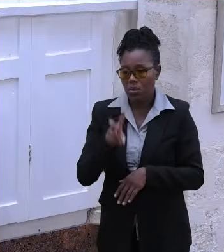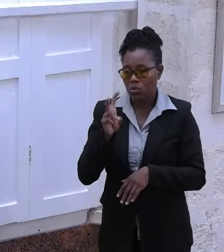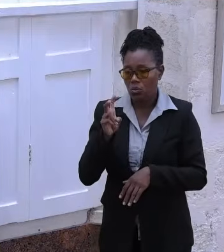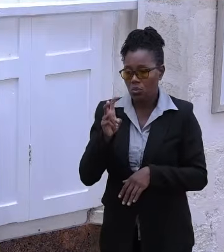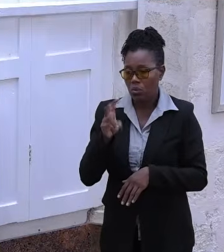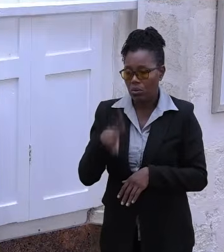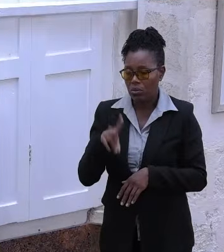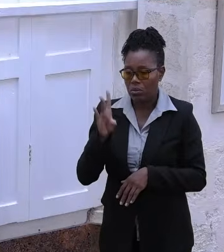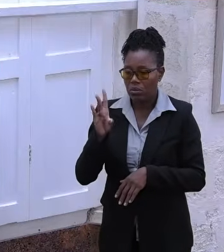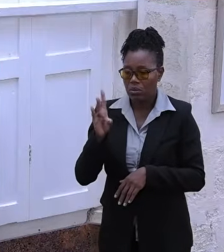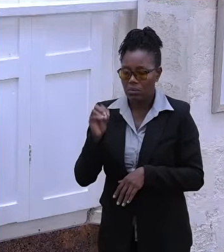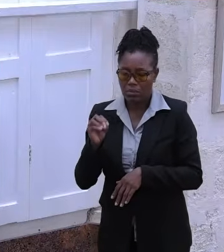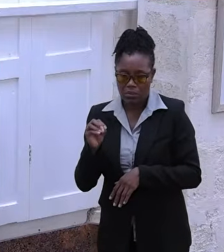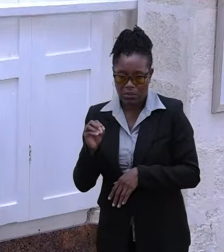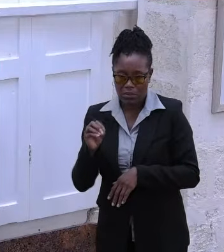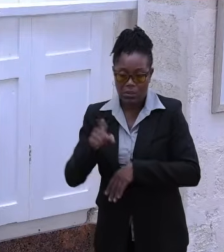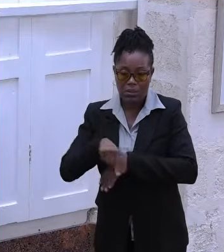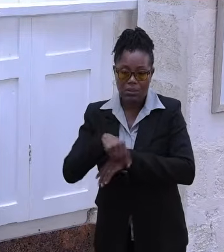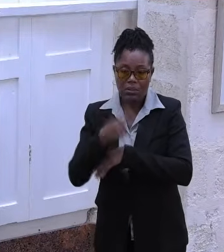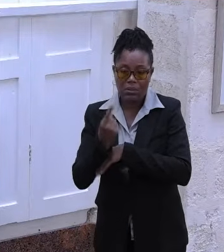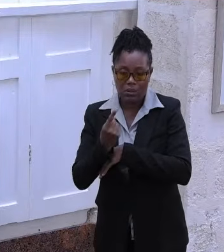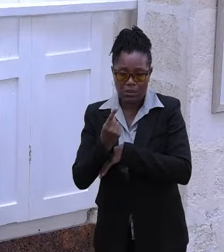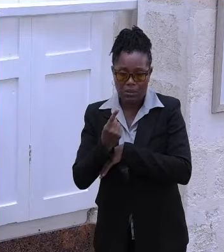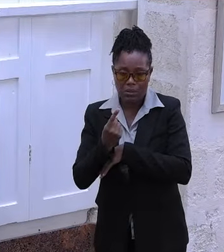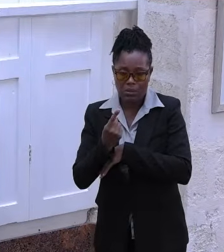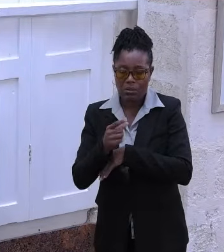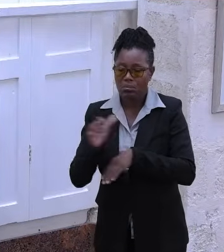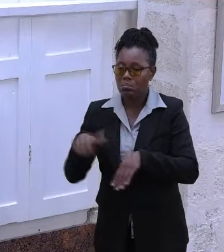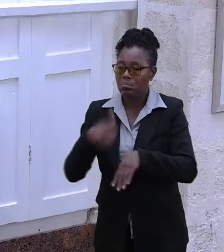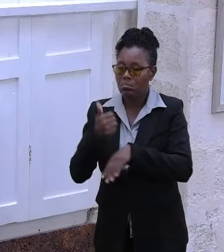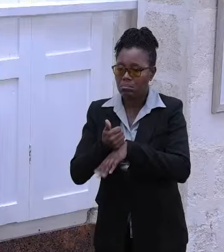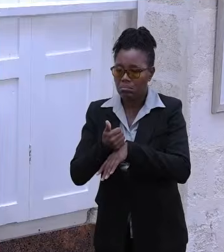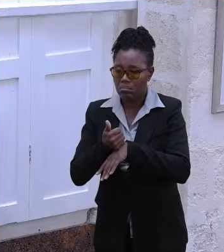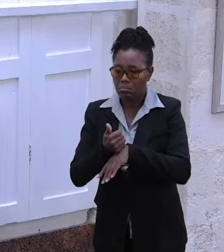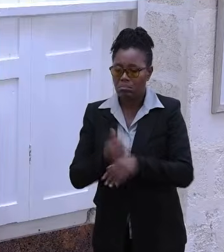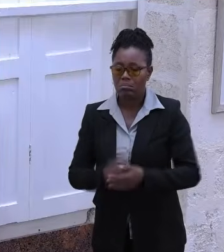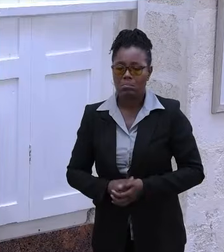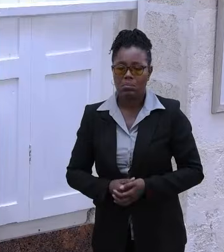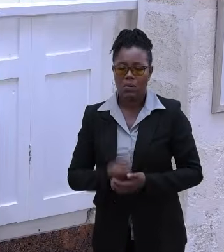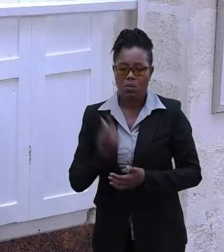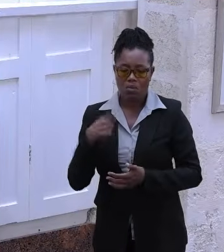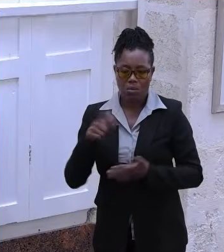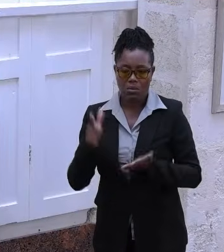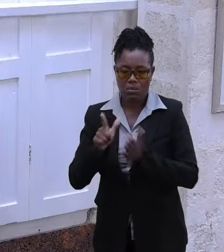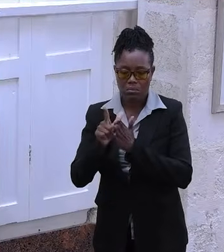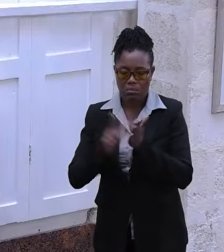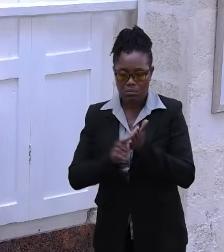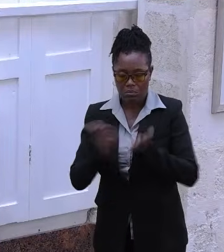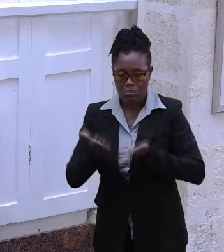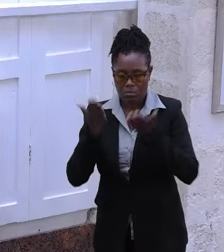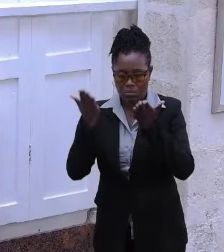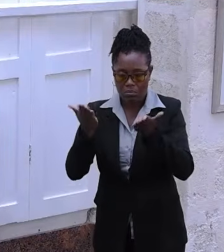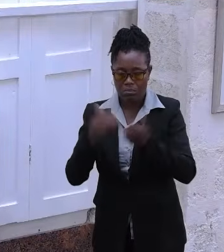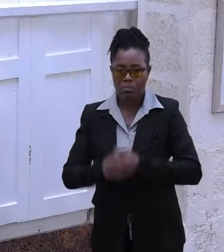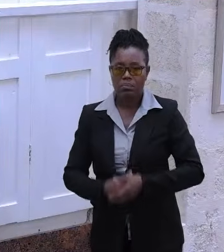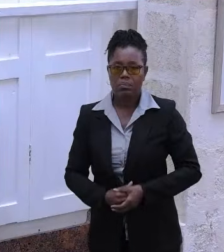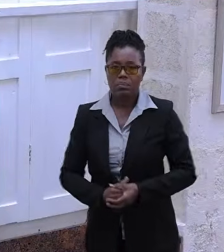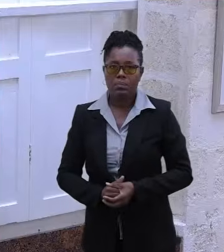270 days be a standard for this piece of legislation. Thank you,